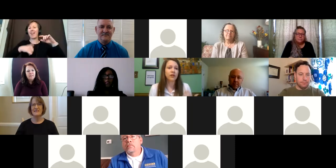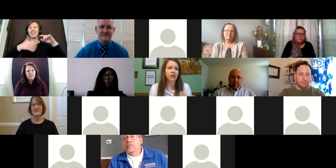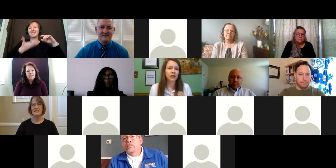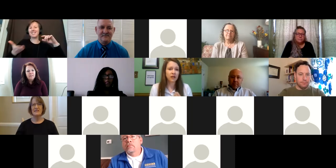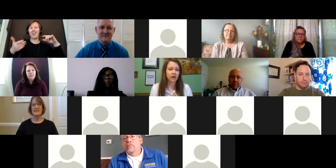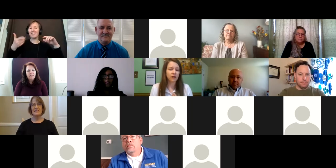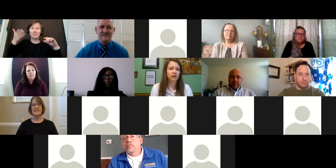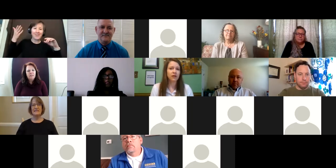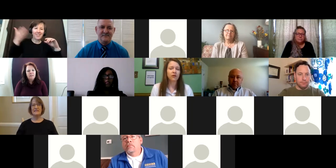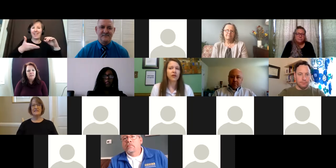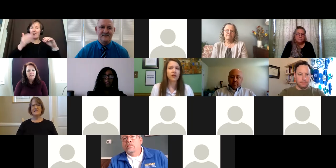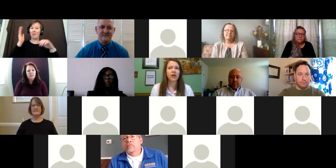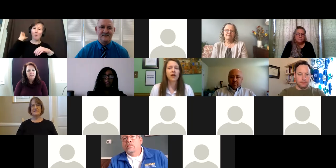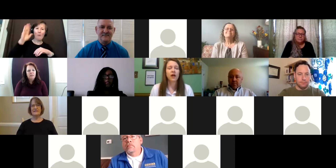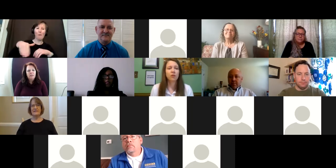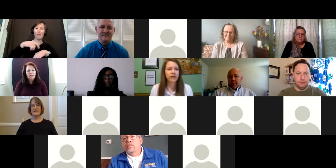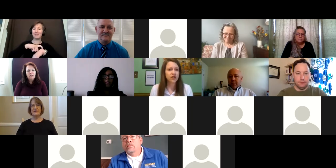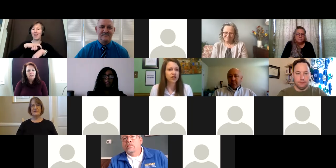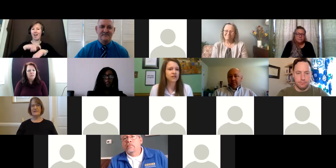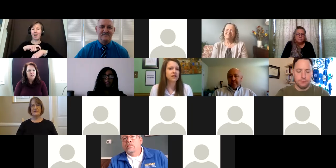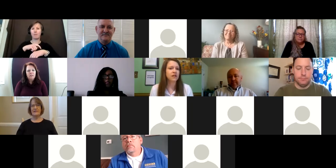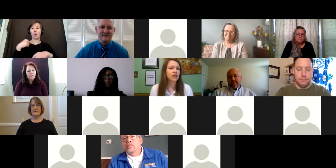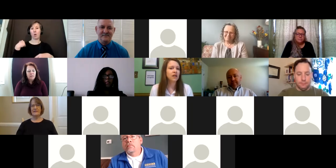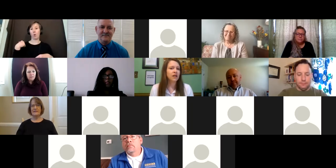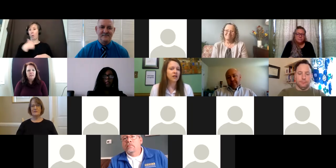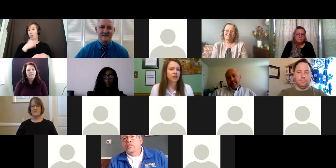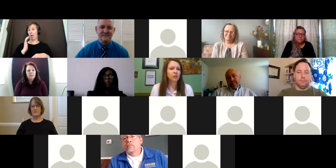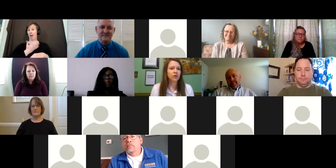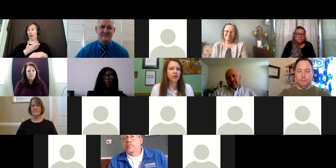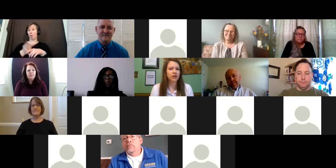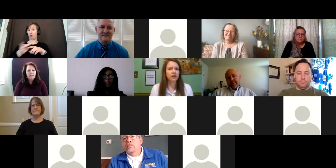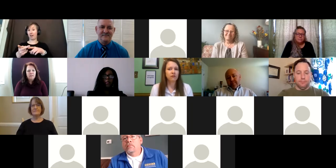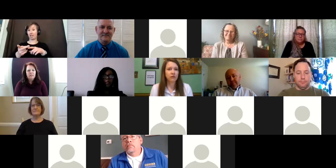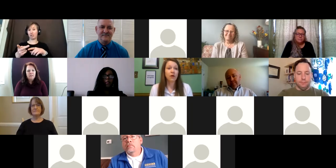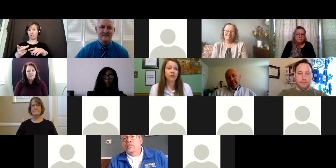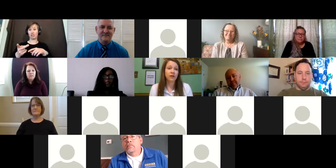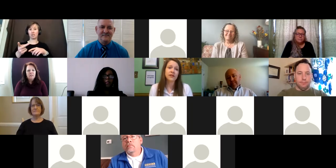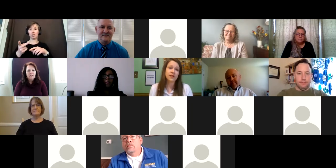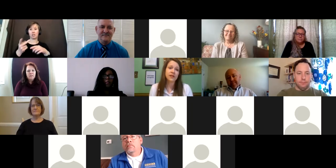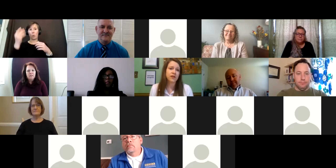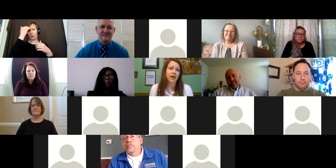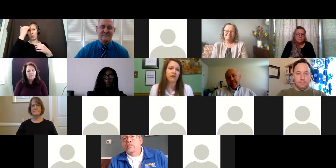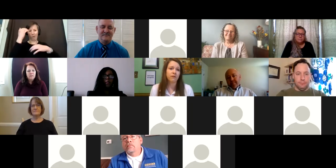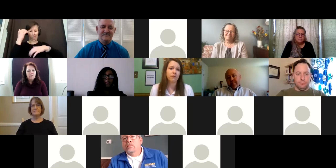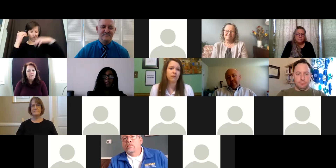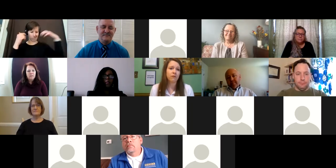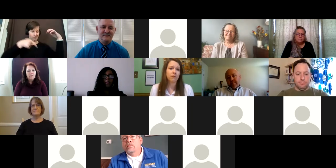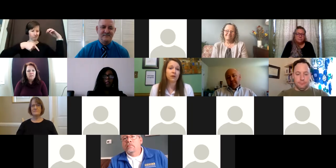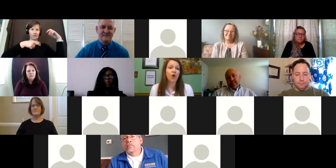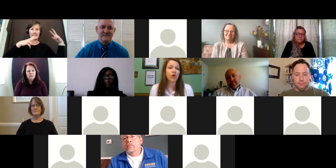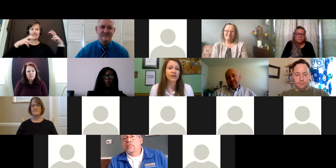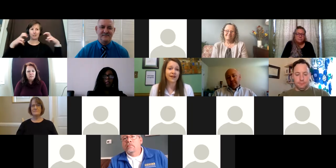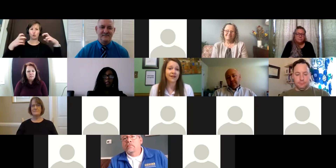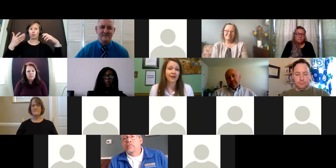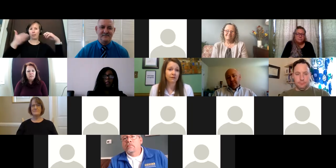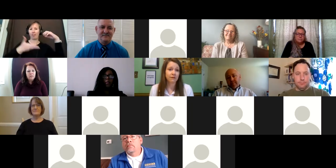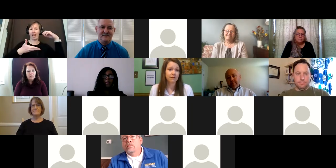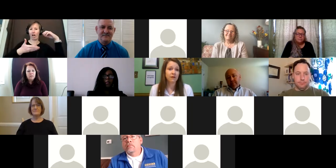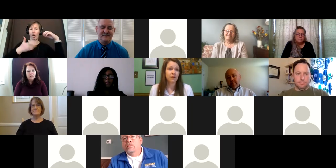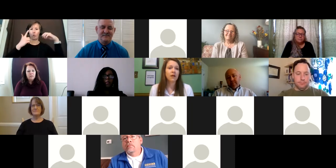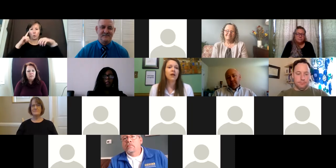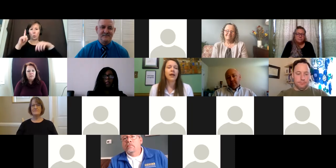all, in our professions and in the community, know that these issues have been